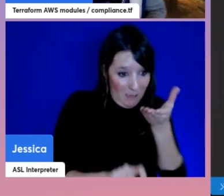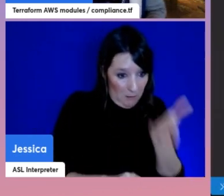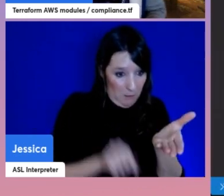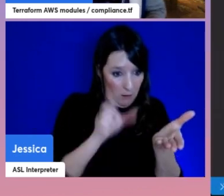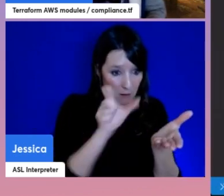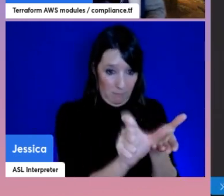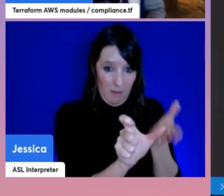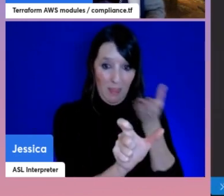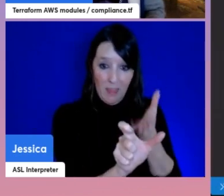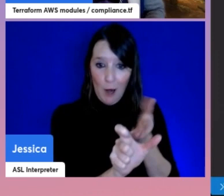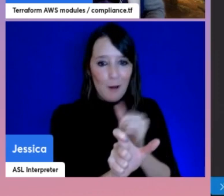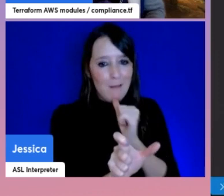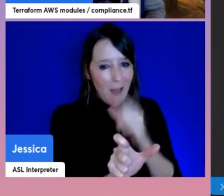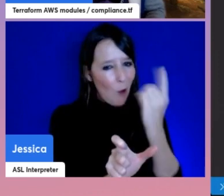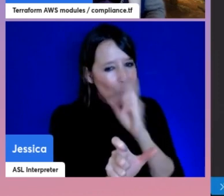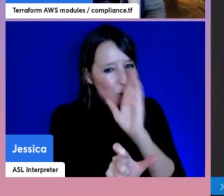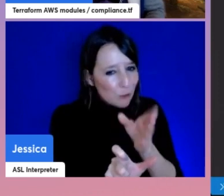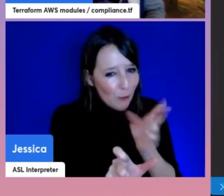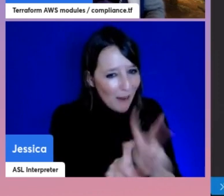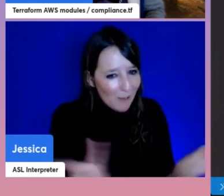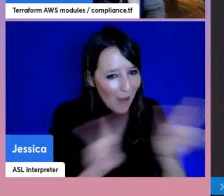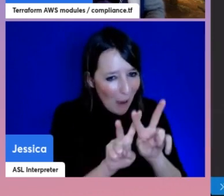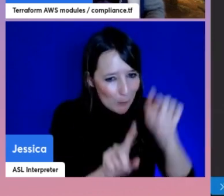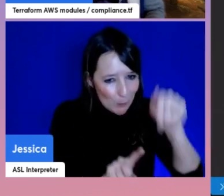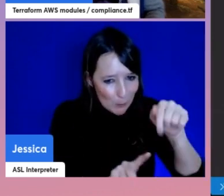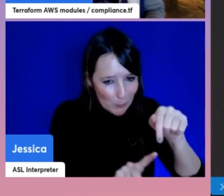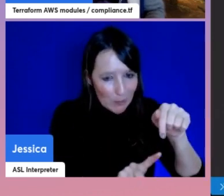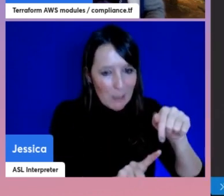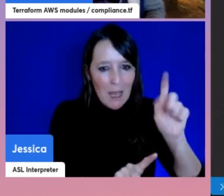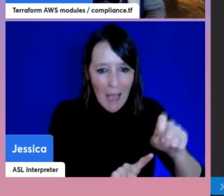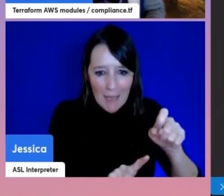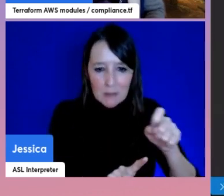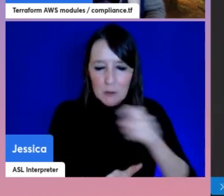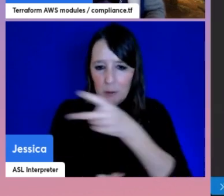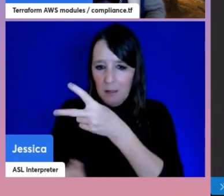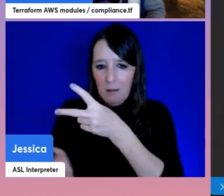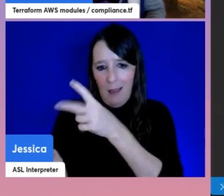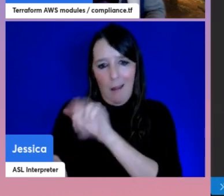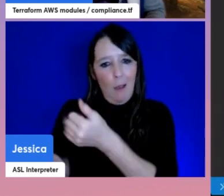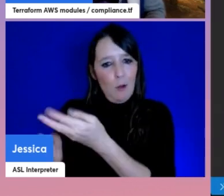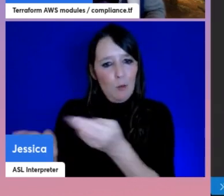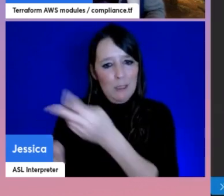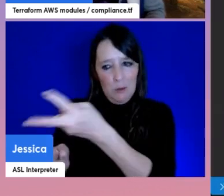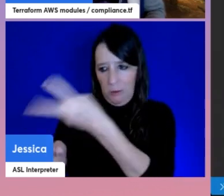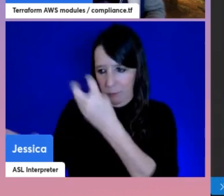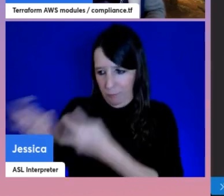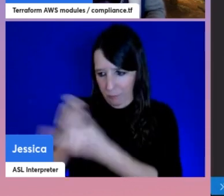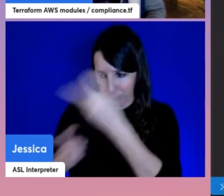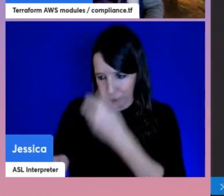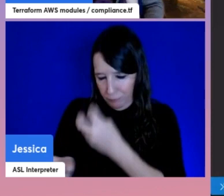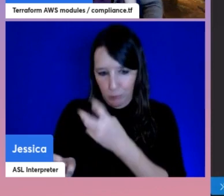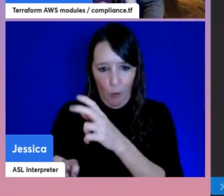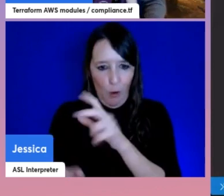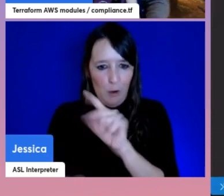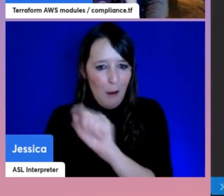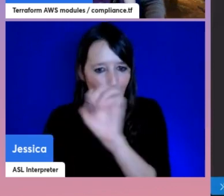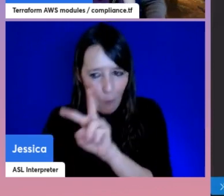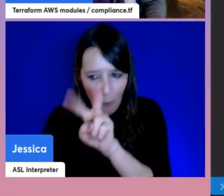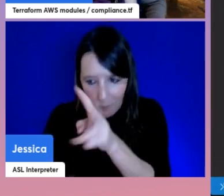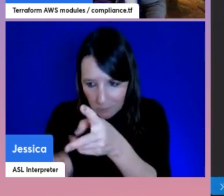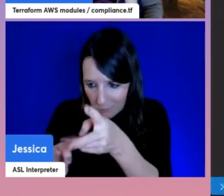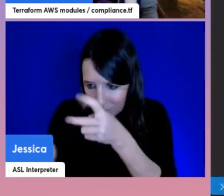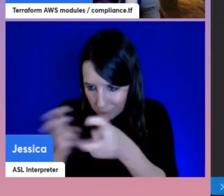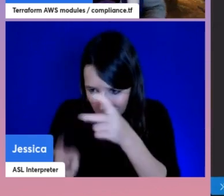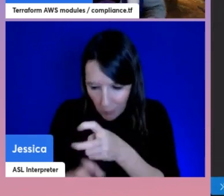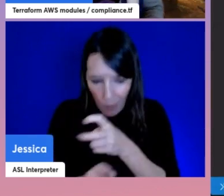value. It has to be either fetched from the resource, or maybe Terraform state, or maybe data source. Maybe you need to calculate